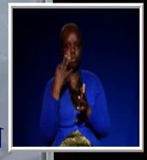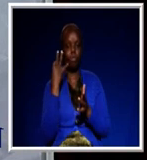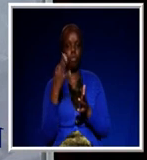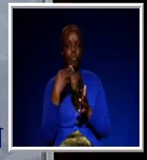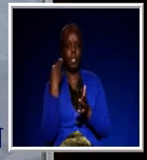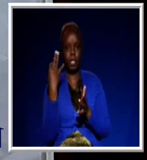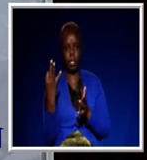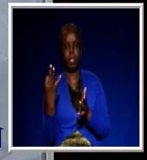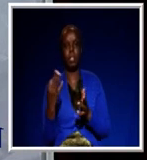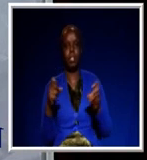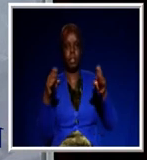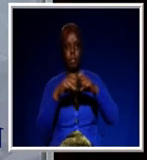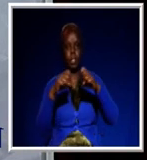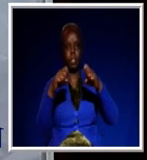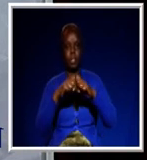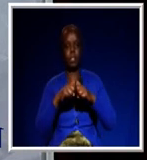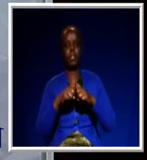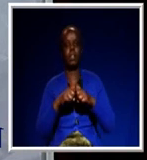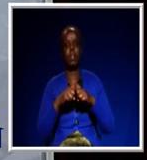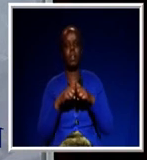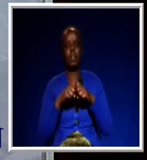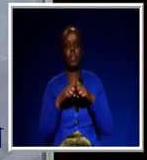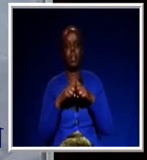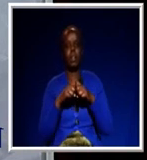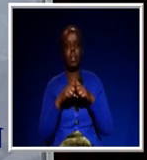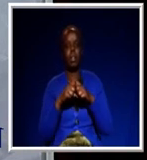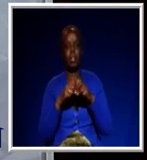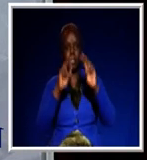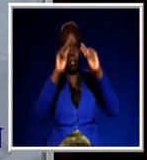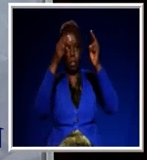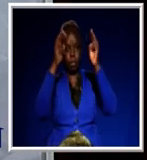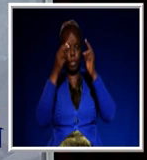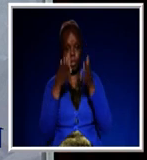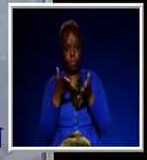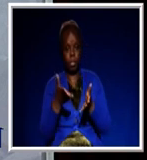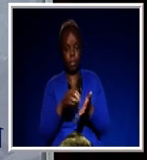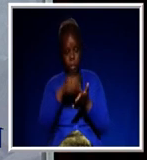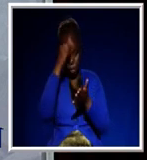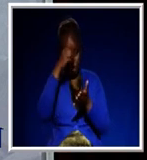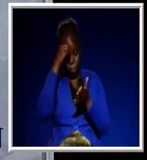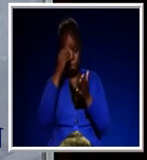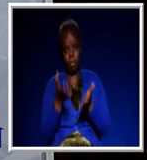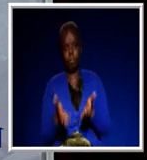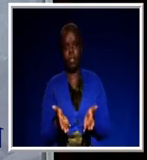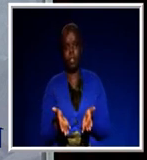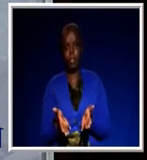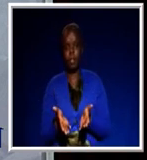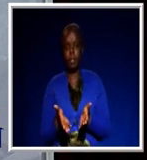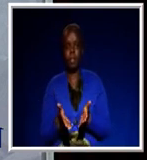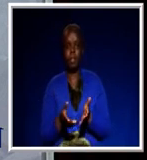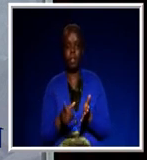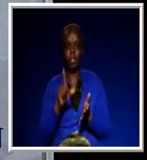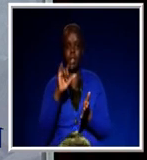3 Physics. The topic we are going to cover today is